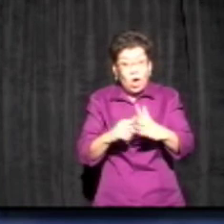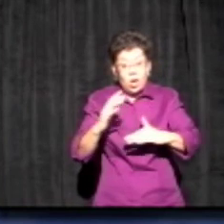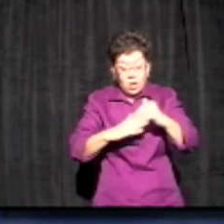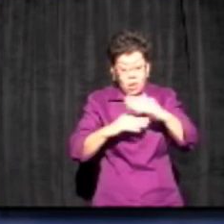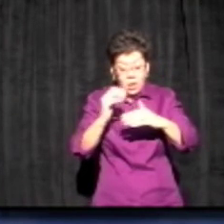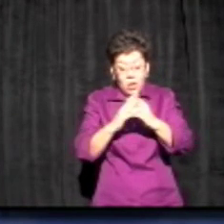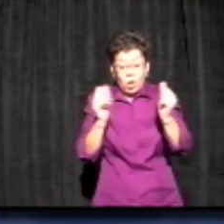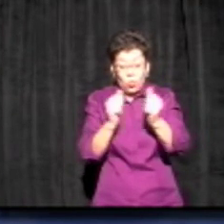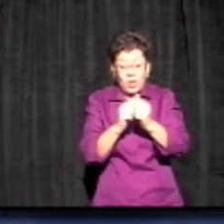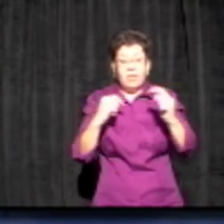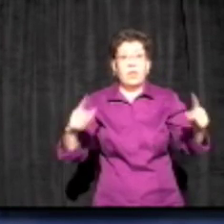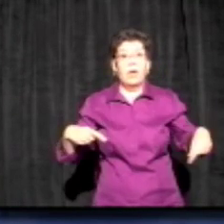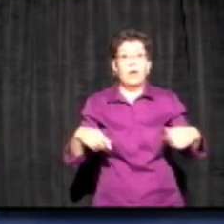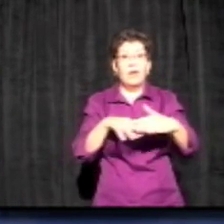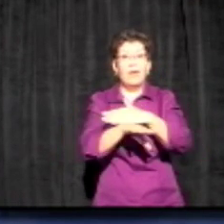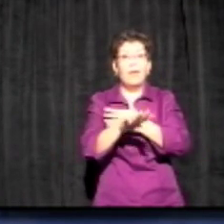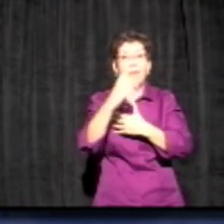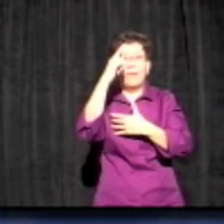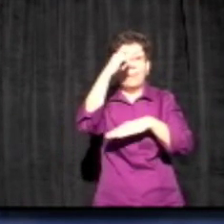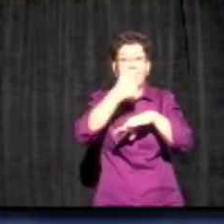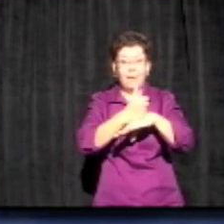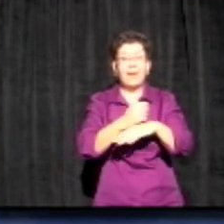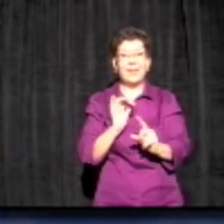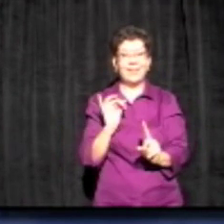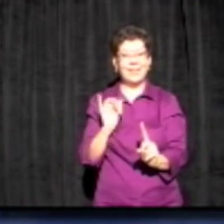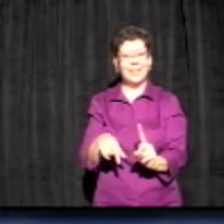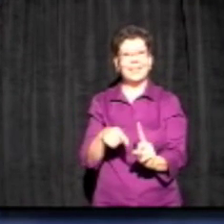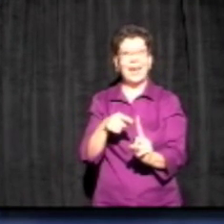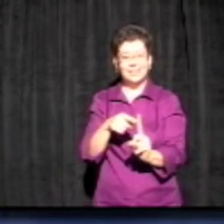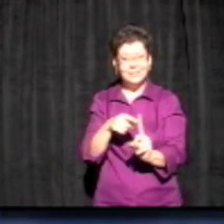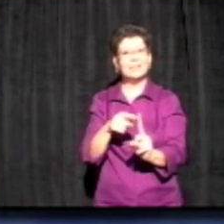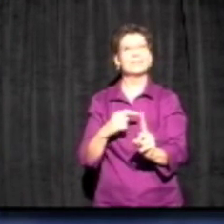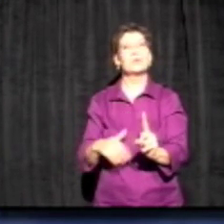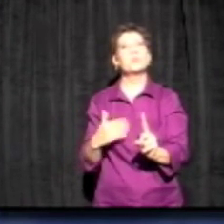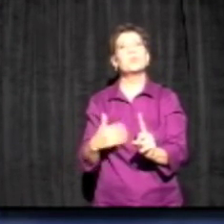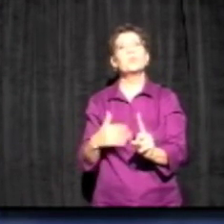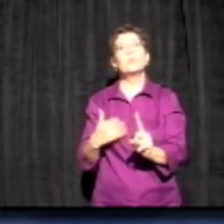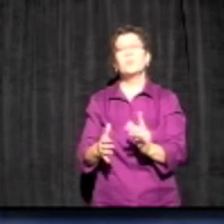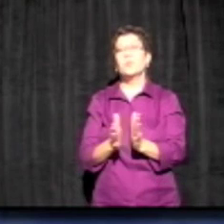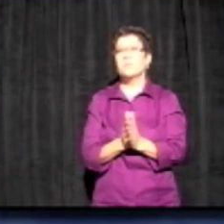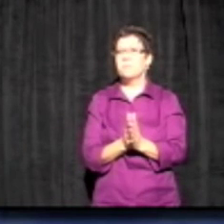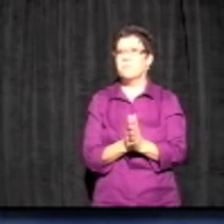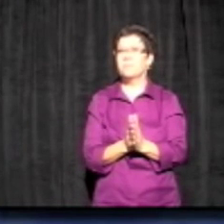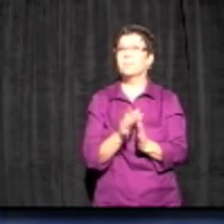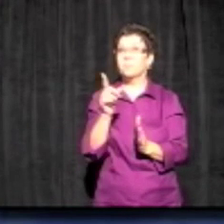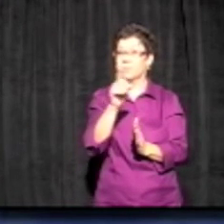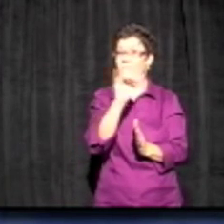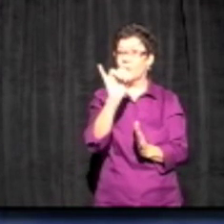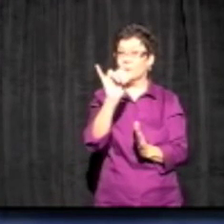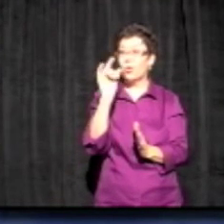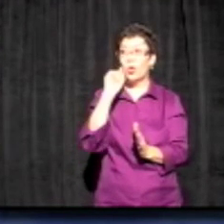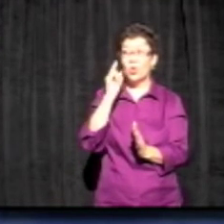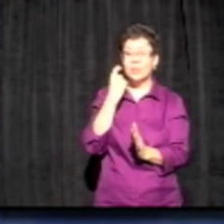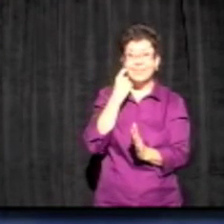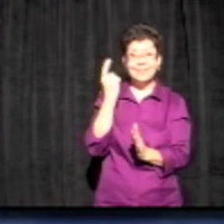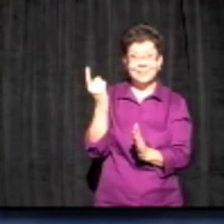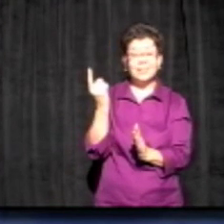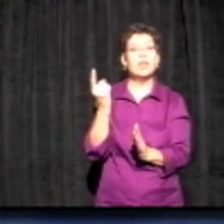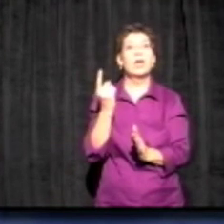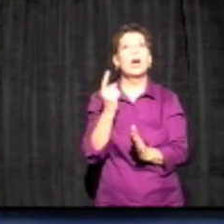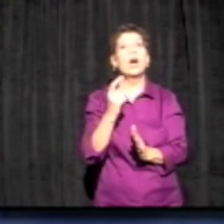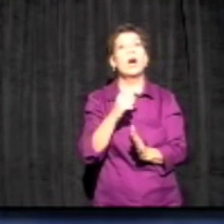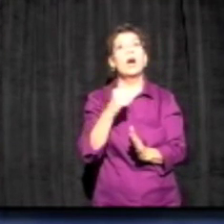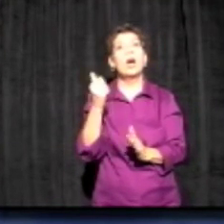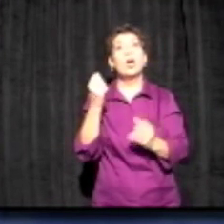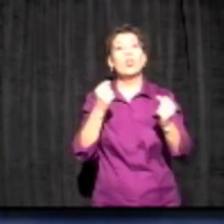the advantages inherent in a vehicle that is built from the ground up. As you also heard today, the only